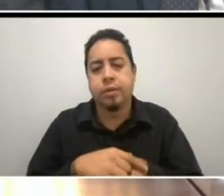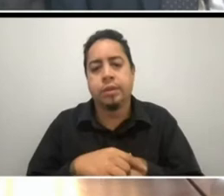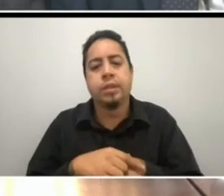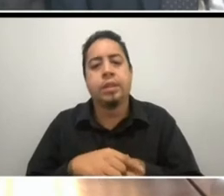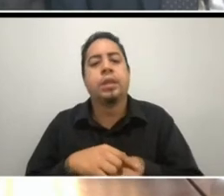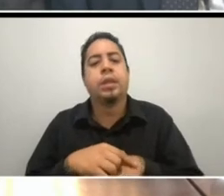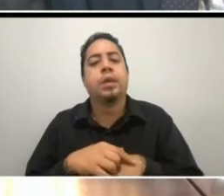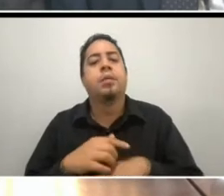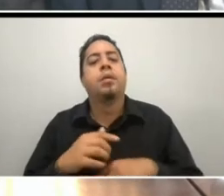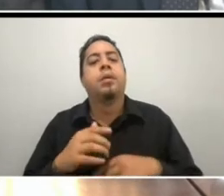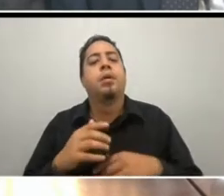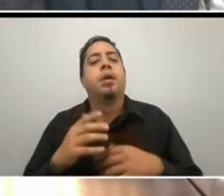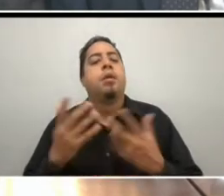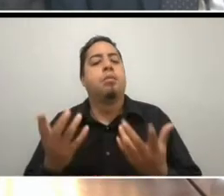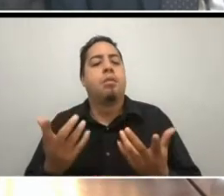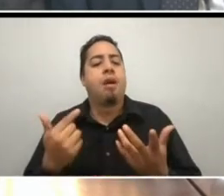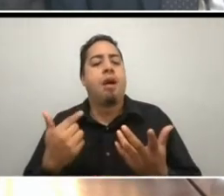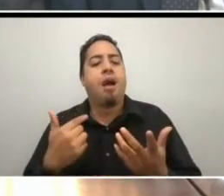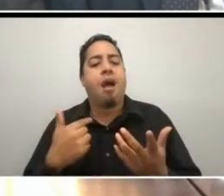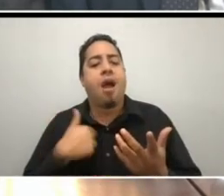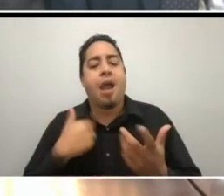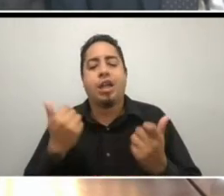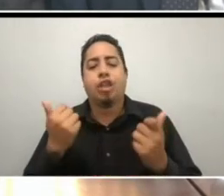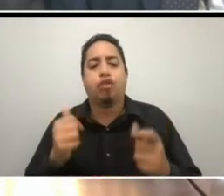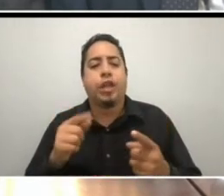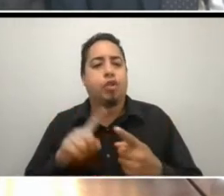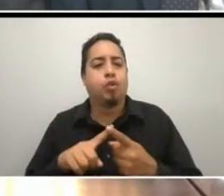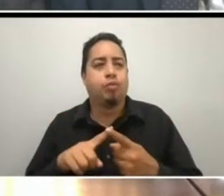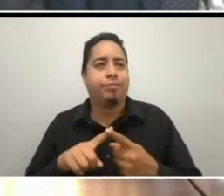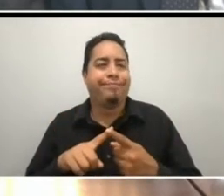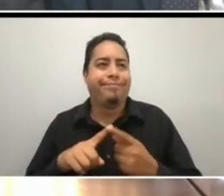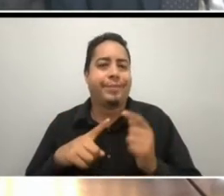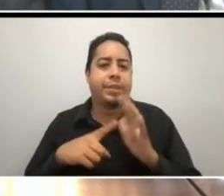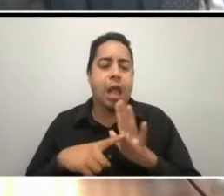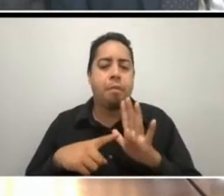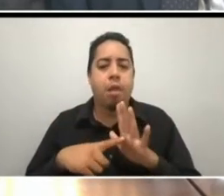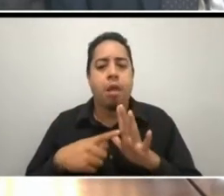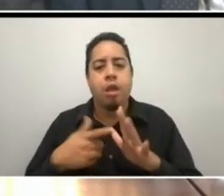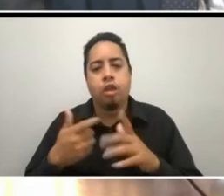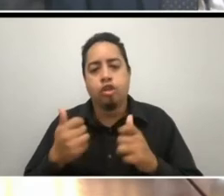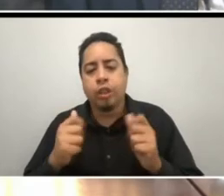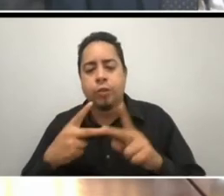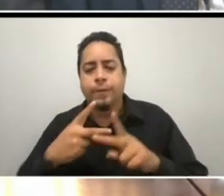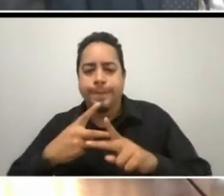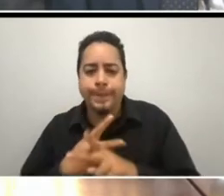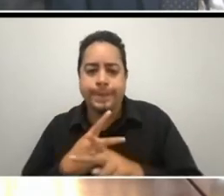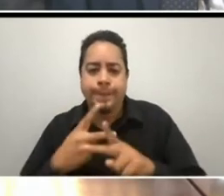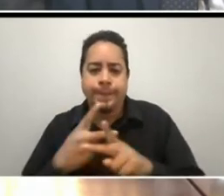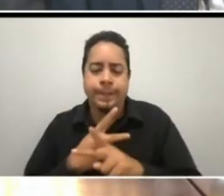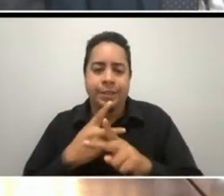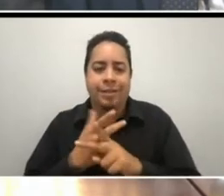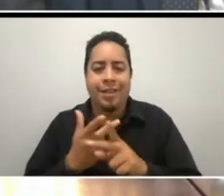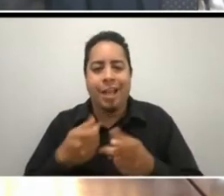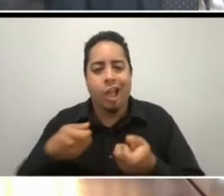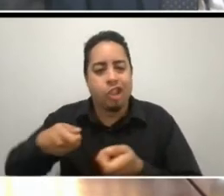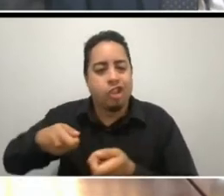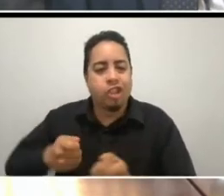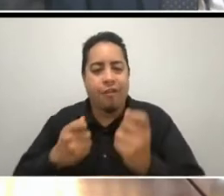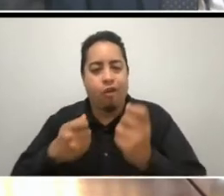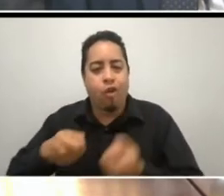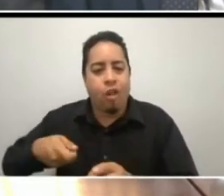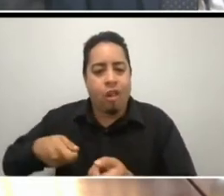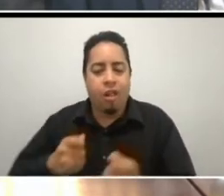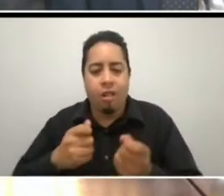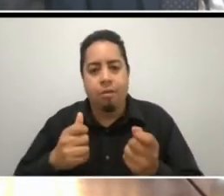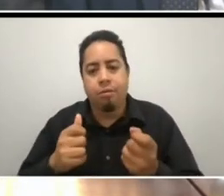one point, it was kind of like a shovel trying to empty the ocean. And yes, it was frustrating. I even have, you know, family members who